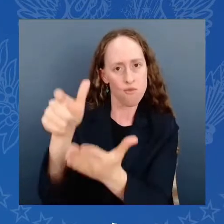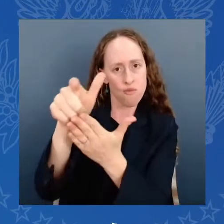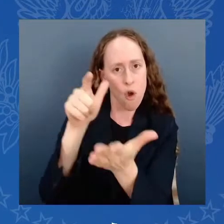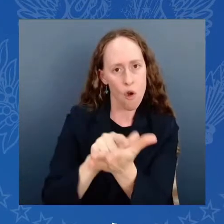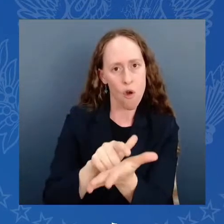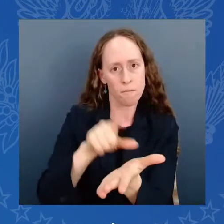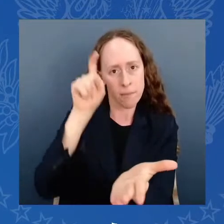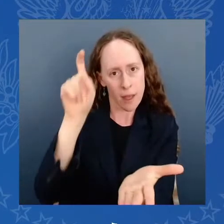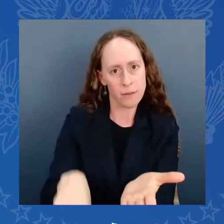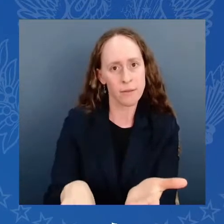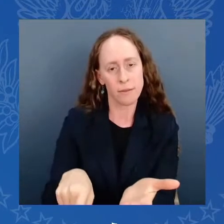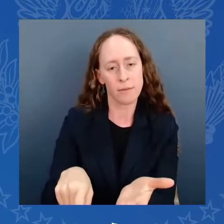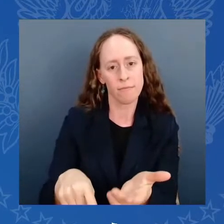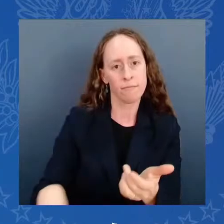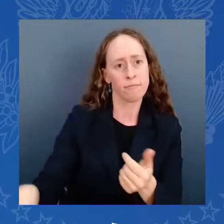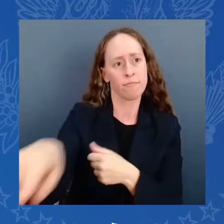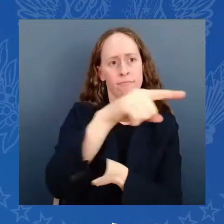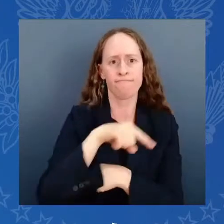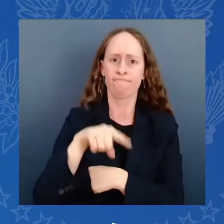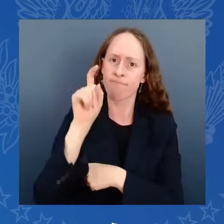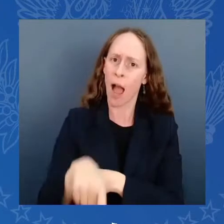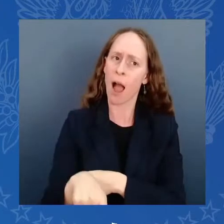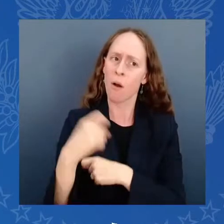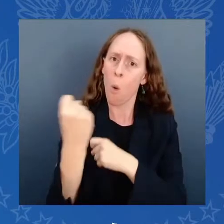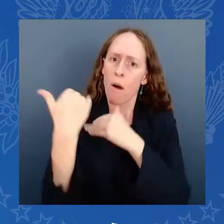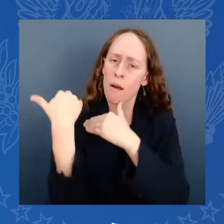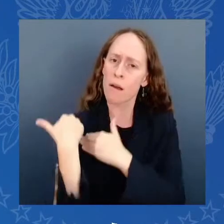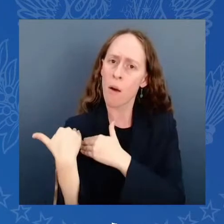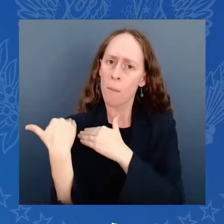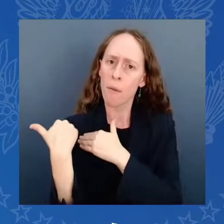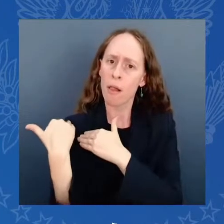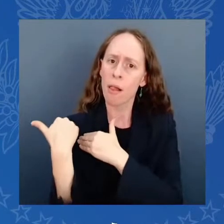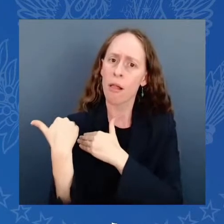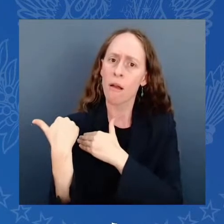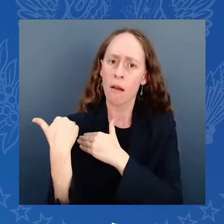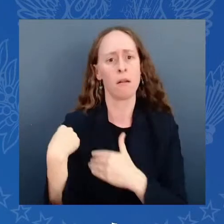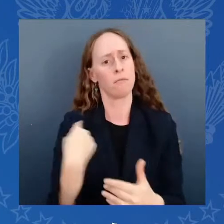a nation of laws, not kings and dictators.